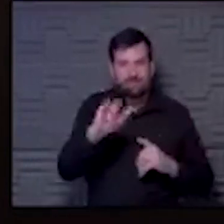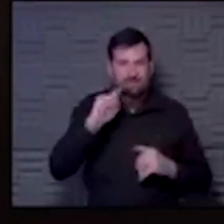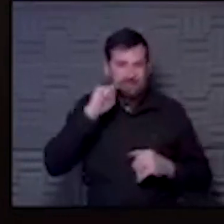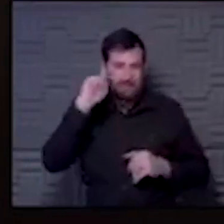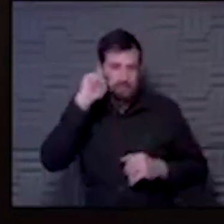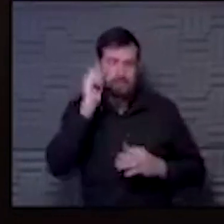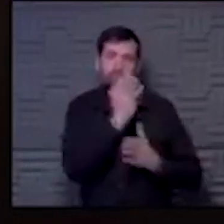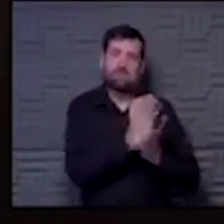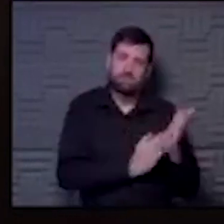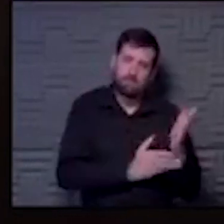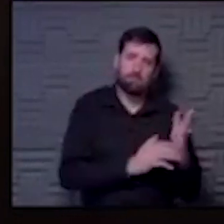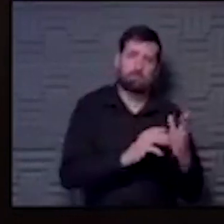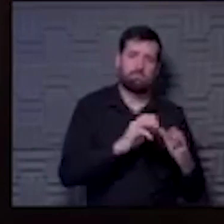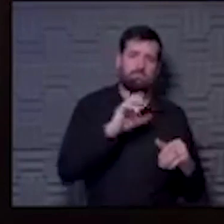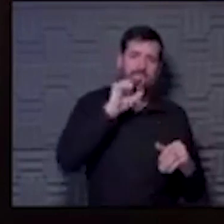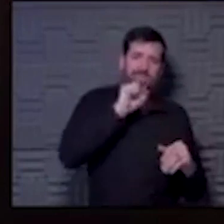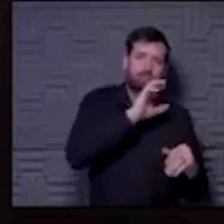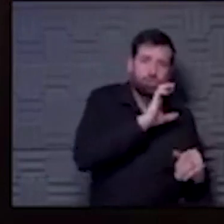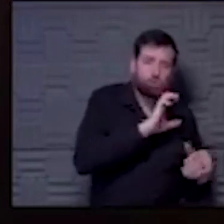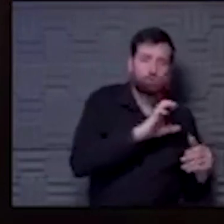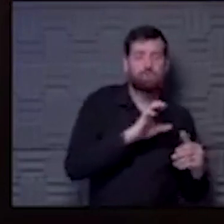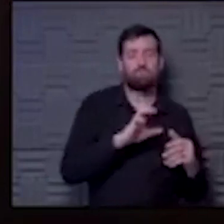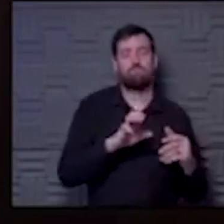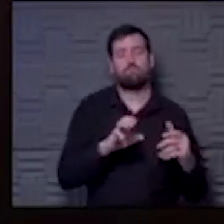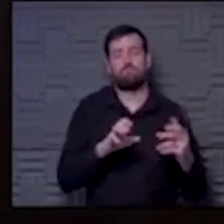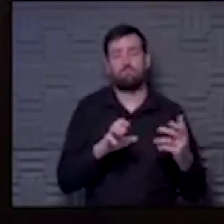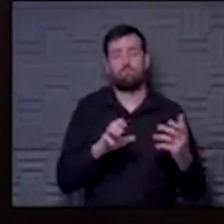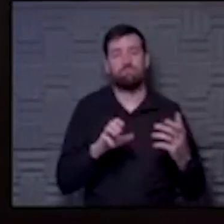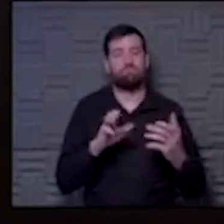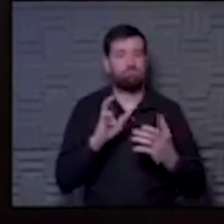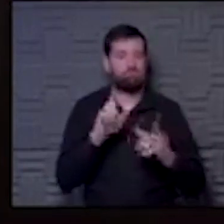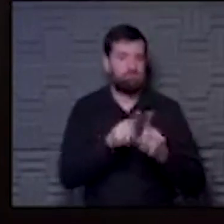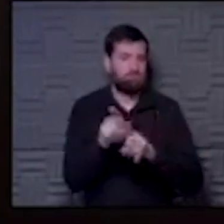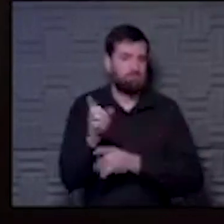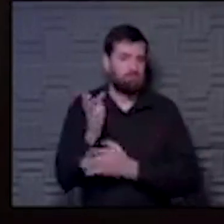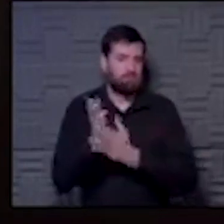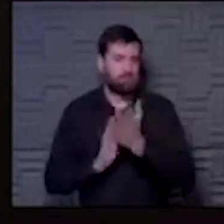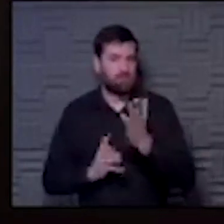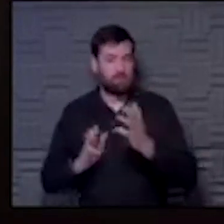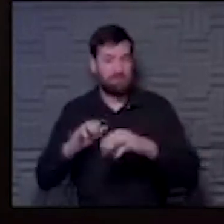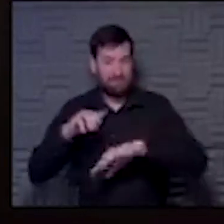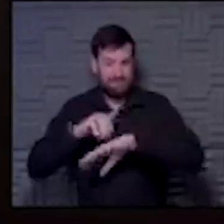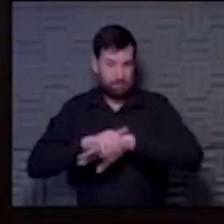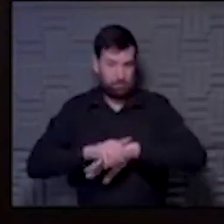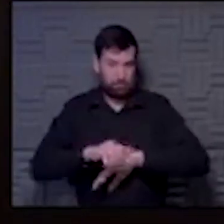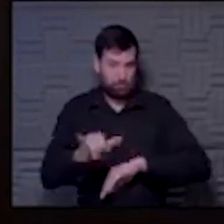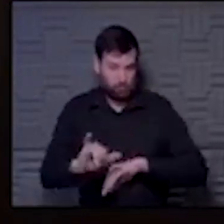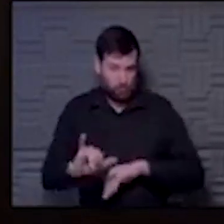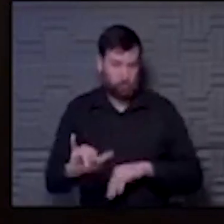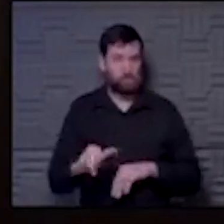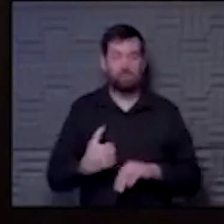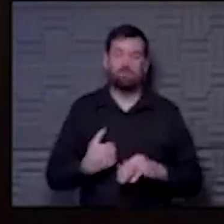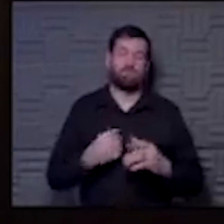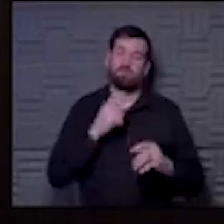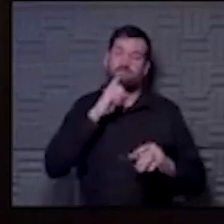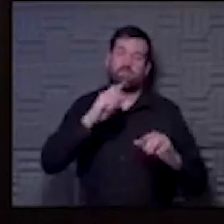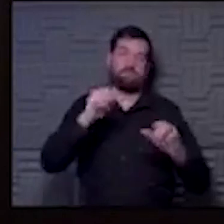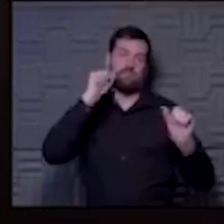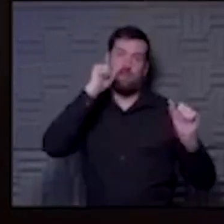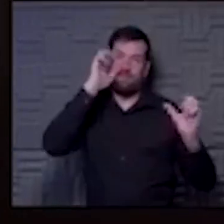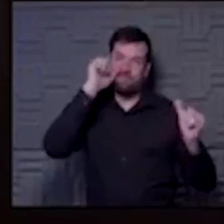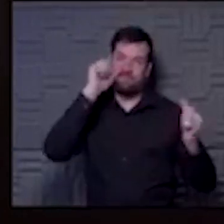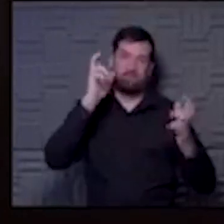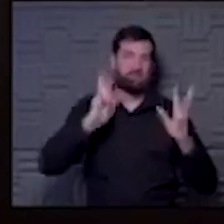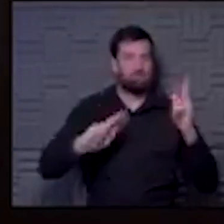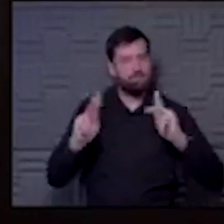Others focus on like seniors. And then I've also done some of those in English. And it's just amazing to see all these